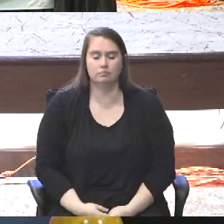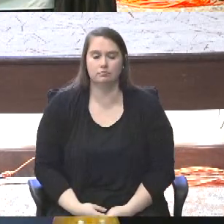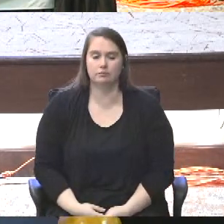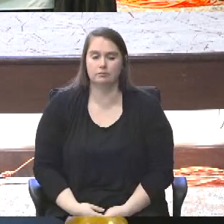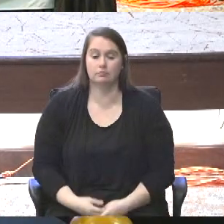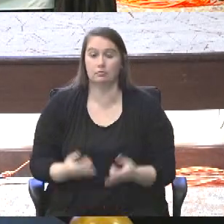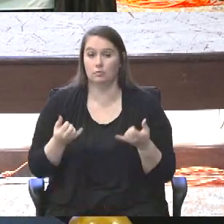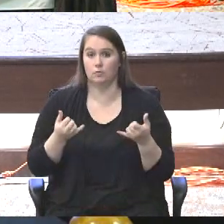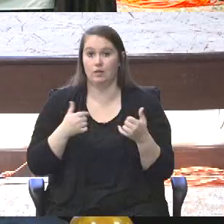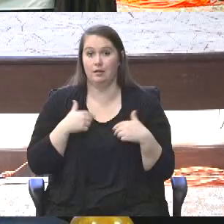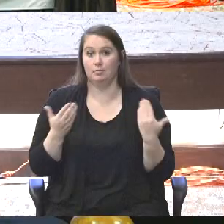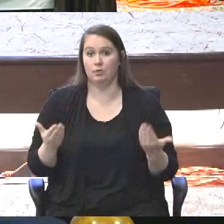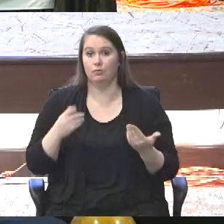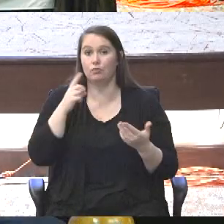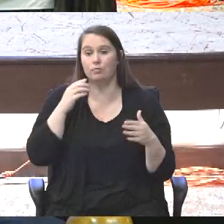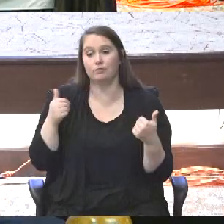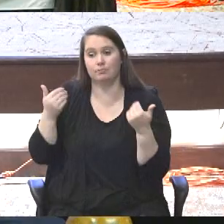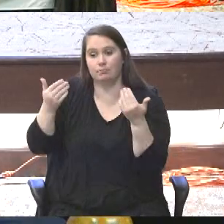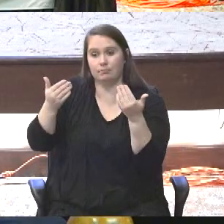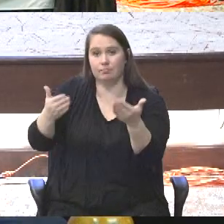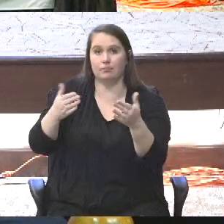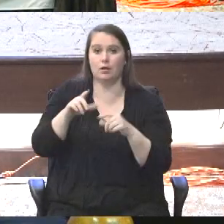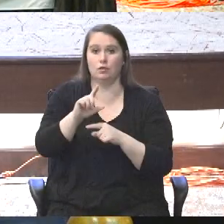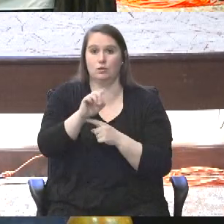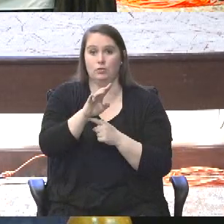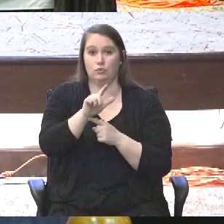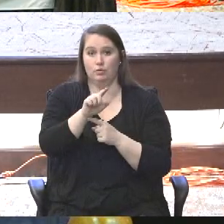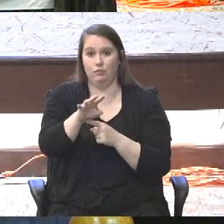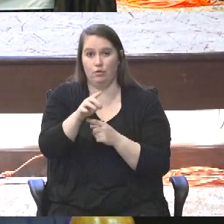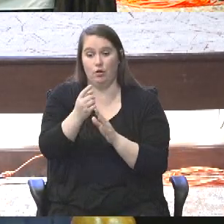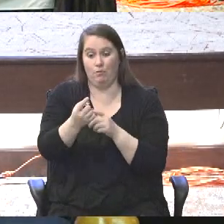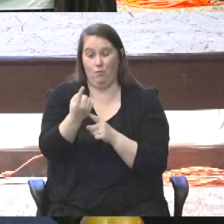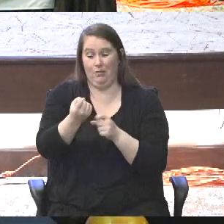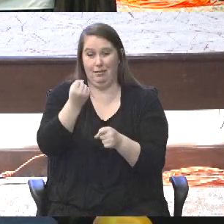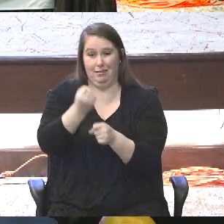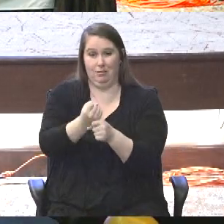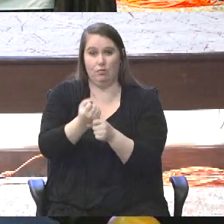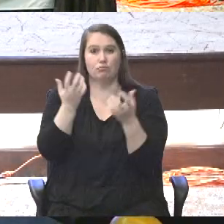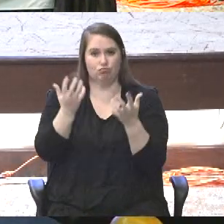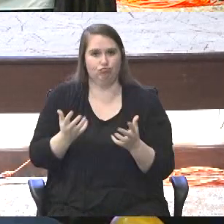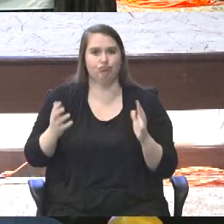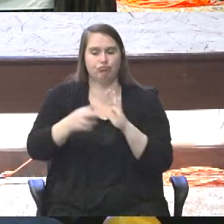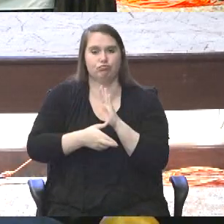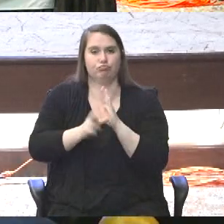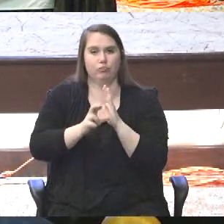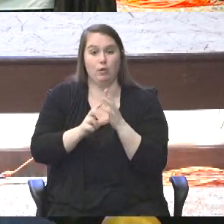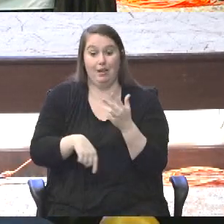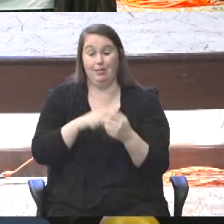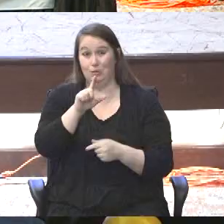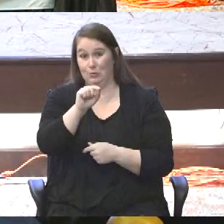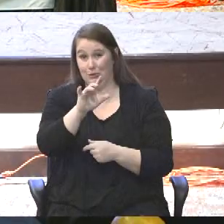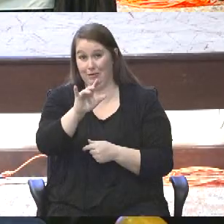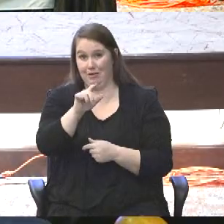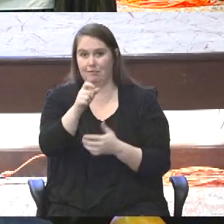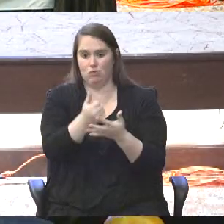So today I am here to provide to you with our 2024 year in review and our 2025 upcoming priorities.